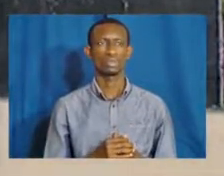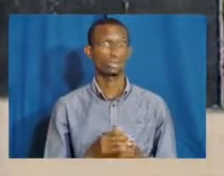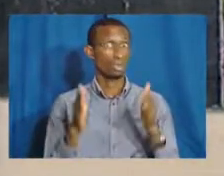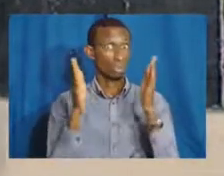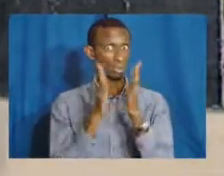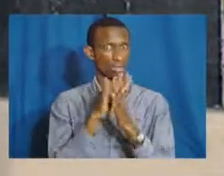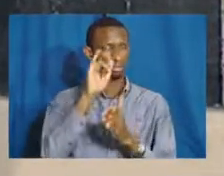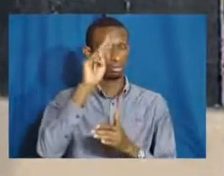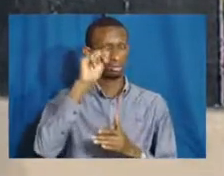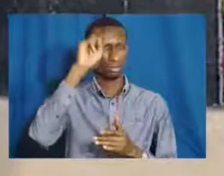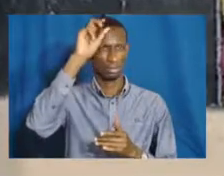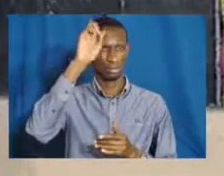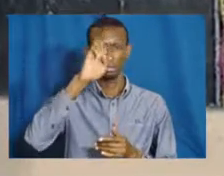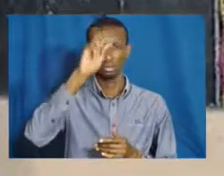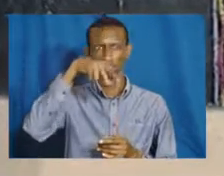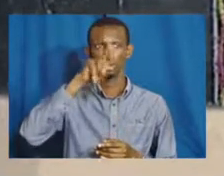inequalities.